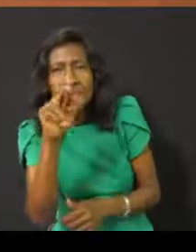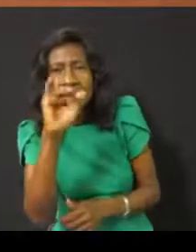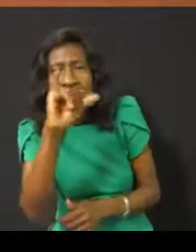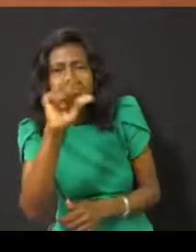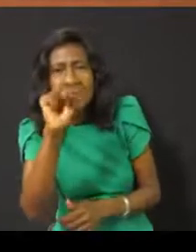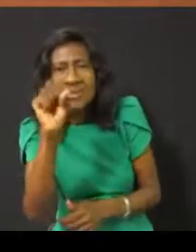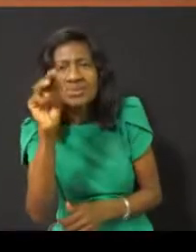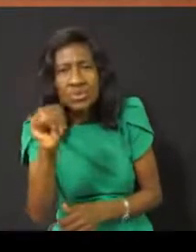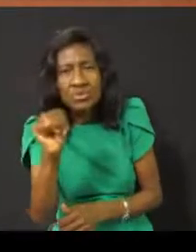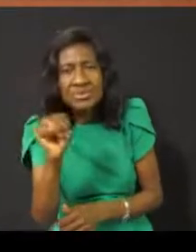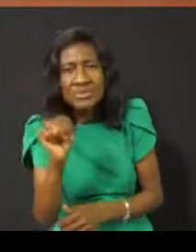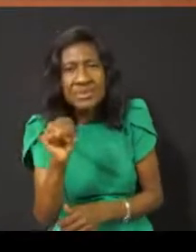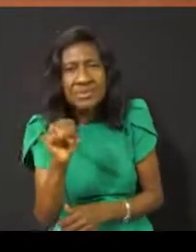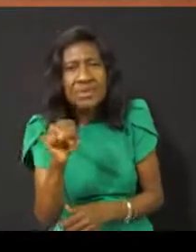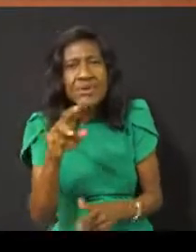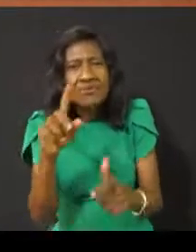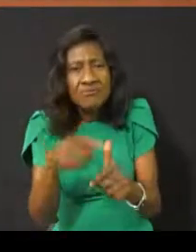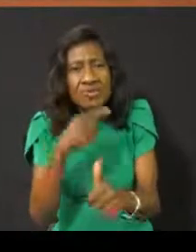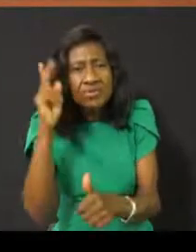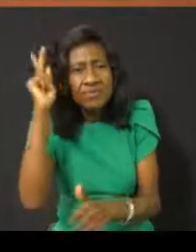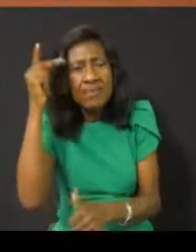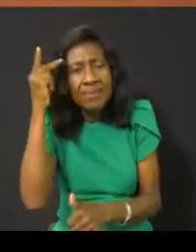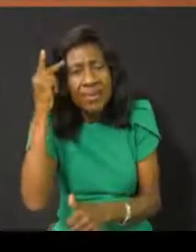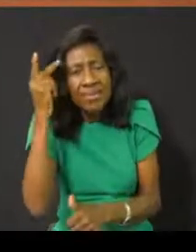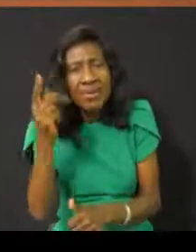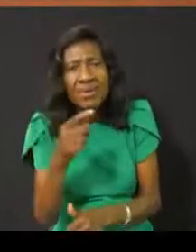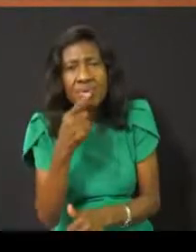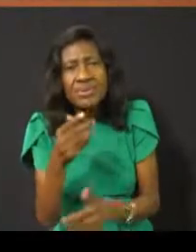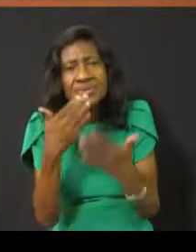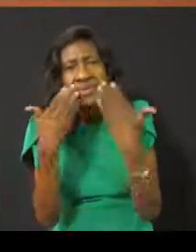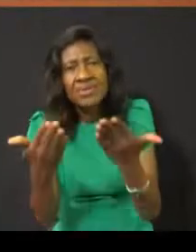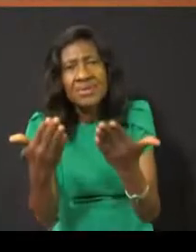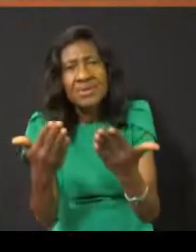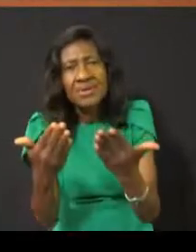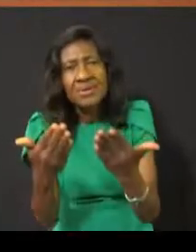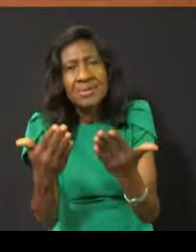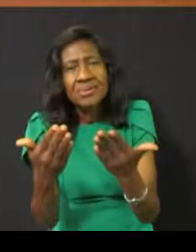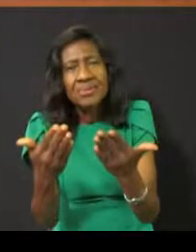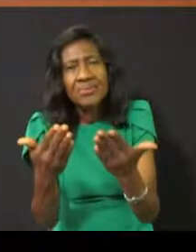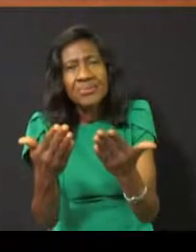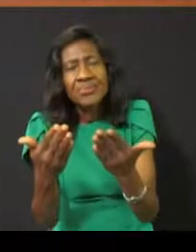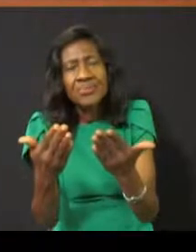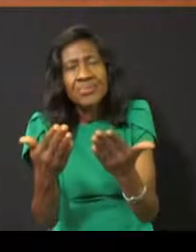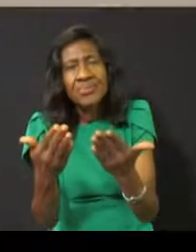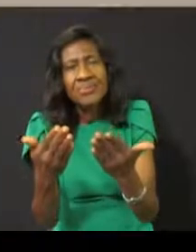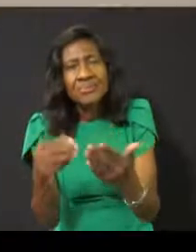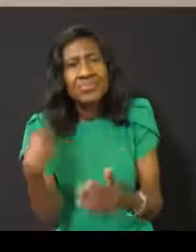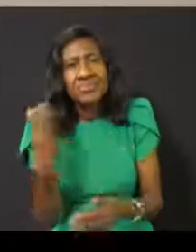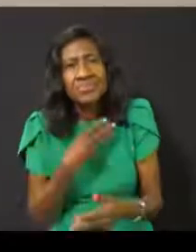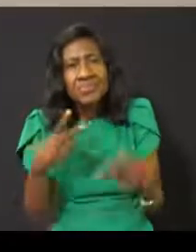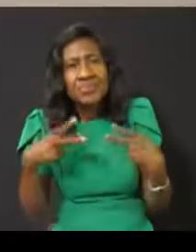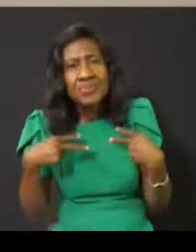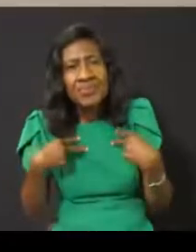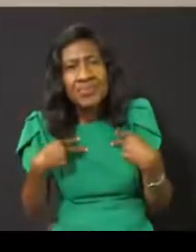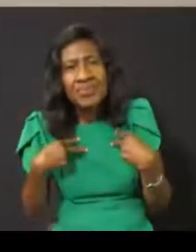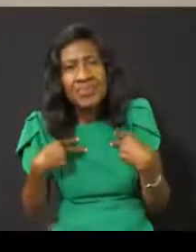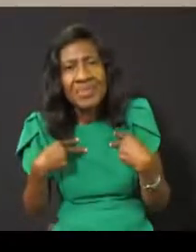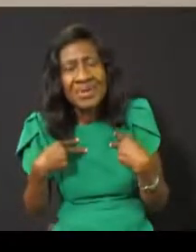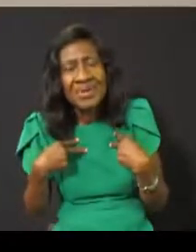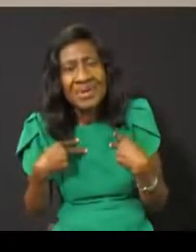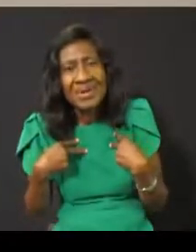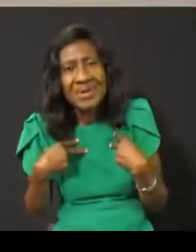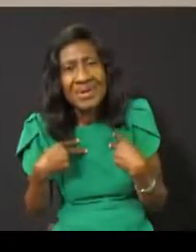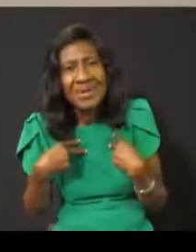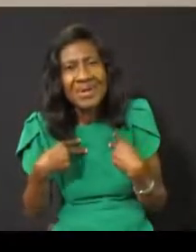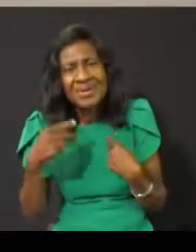Premier was. Well, I just first I just wanted to say very briefly thank you. You're right. We have recognized that